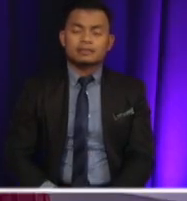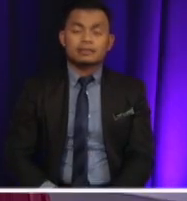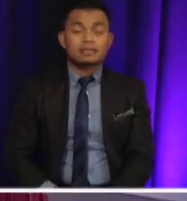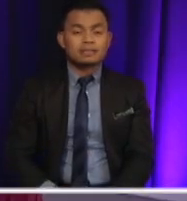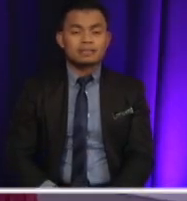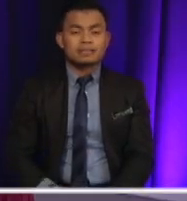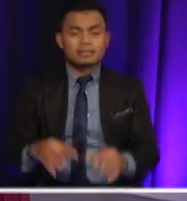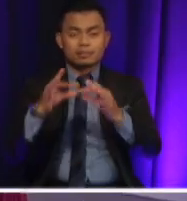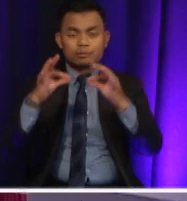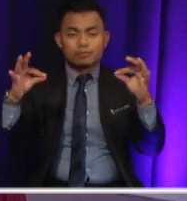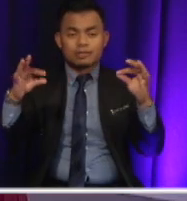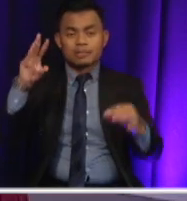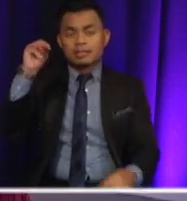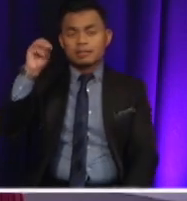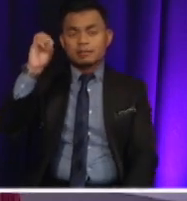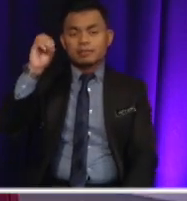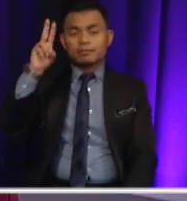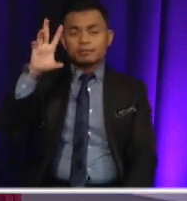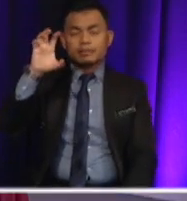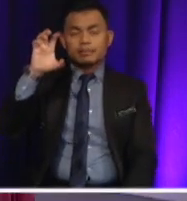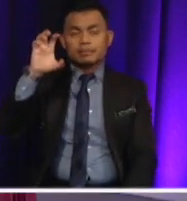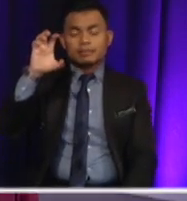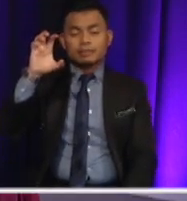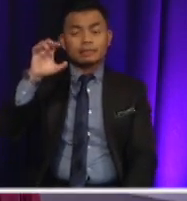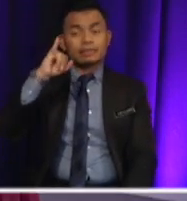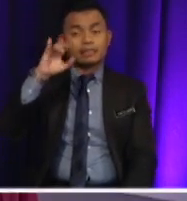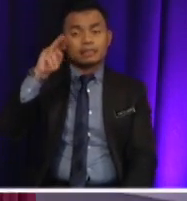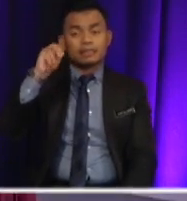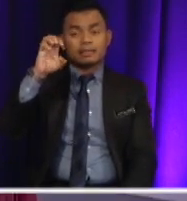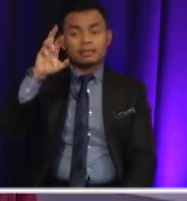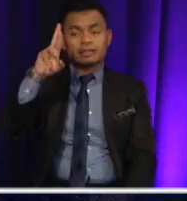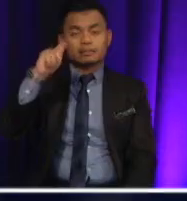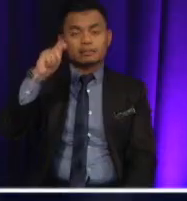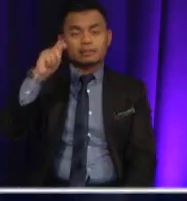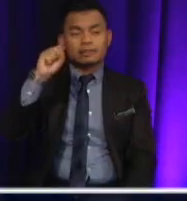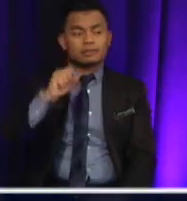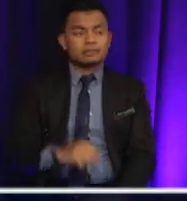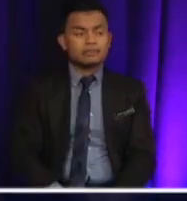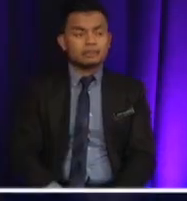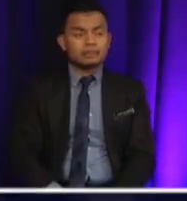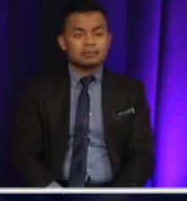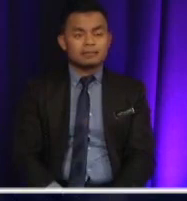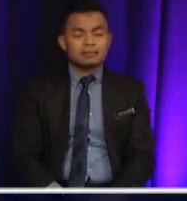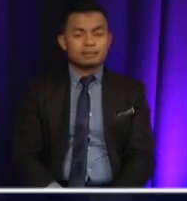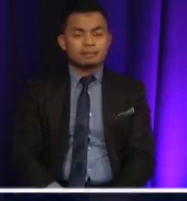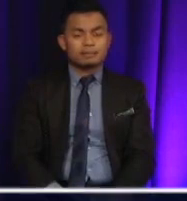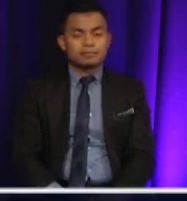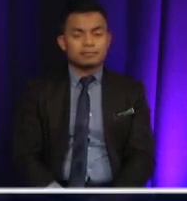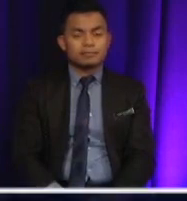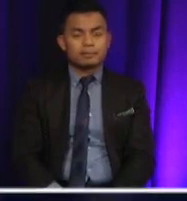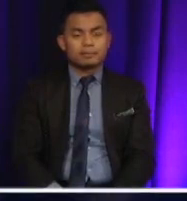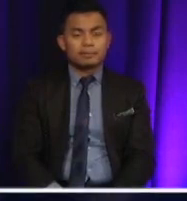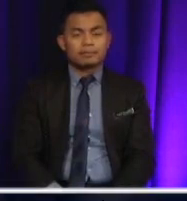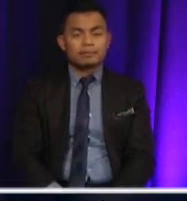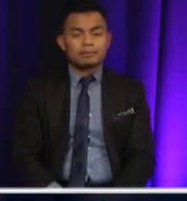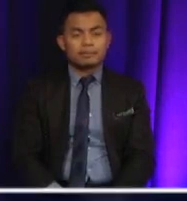inert, I-N-E-R-T. Inert is the opposite to move. It's to be in place.